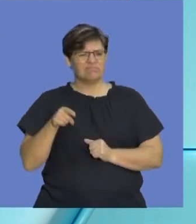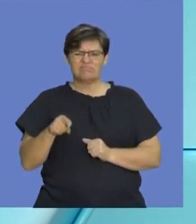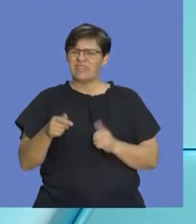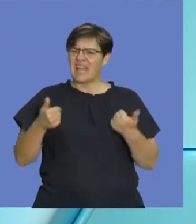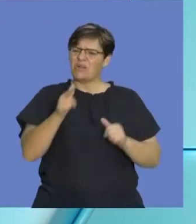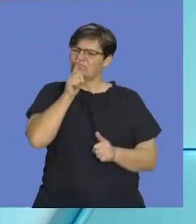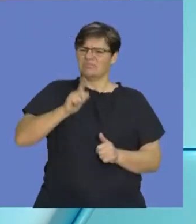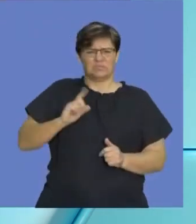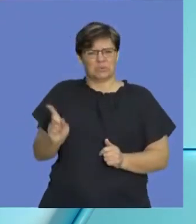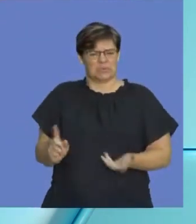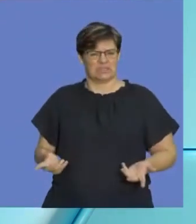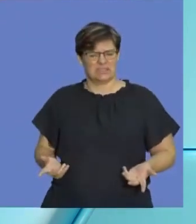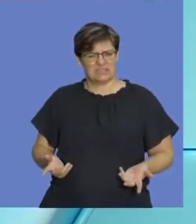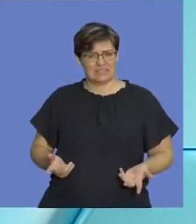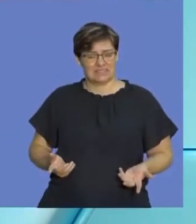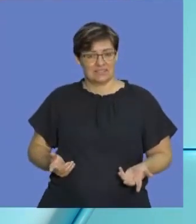this account tells you